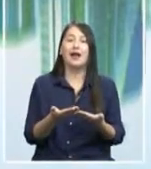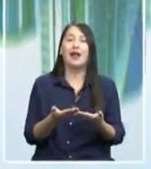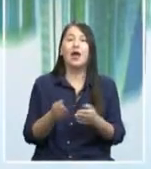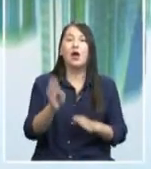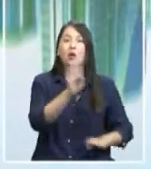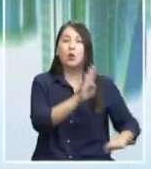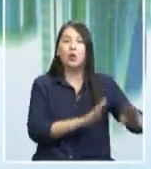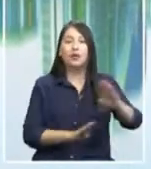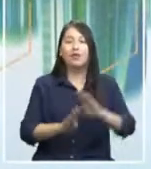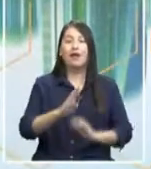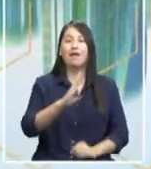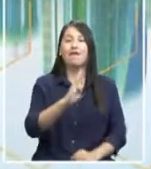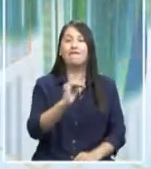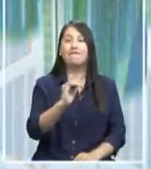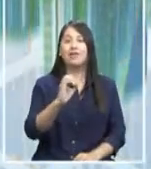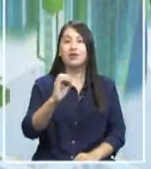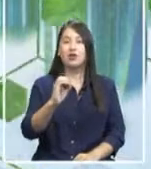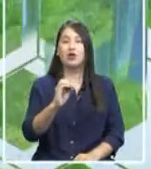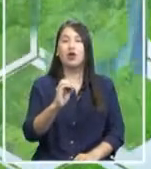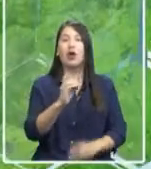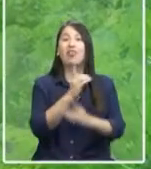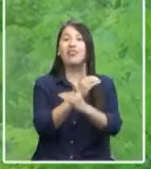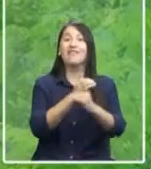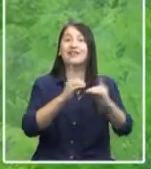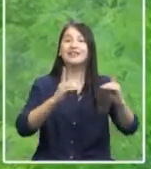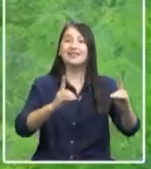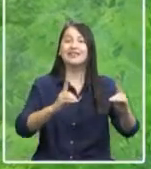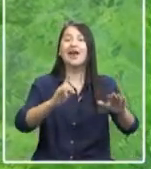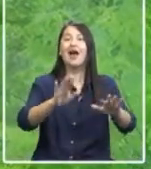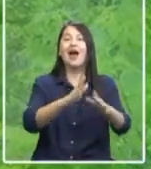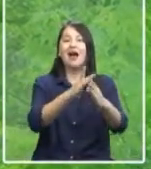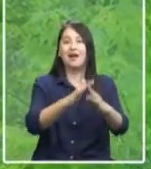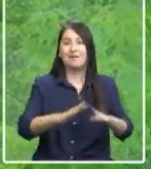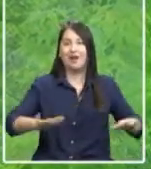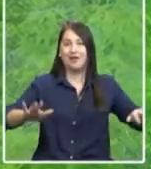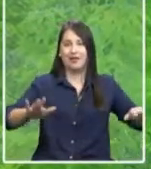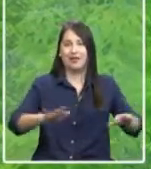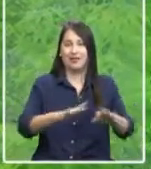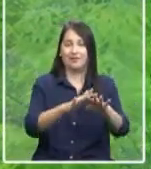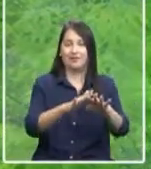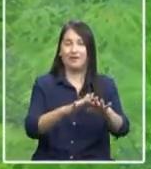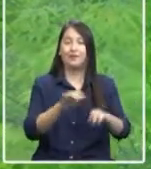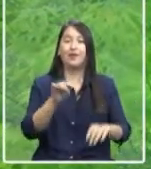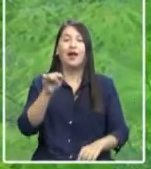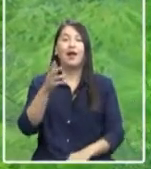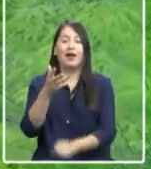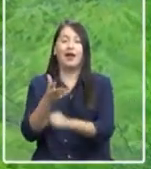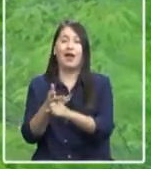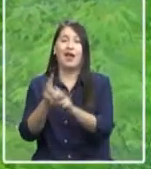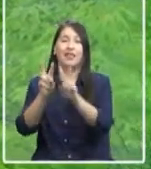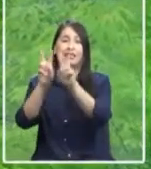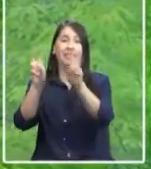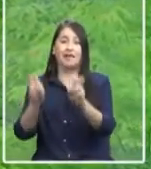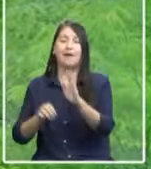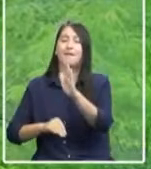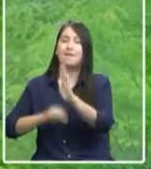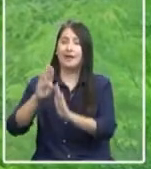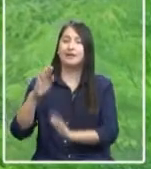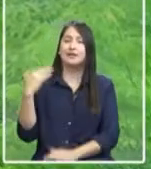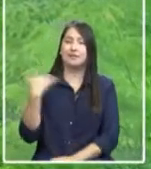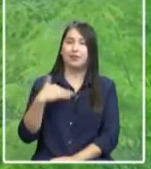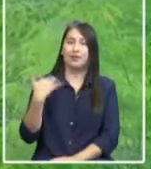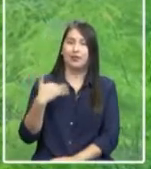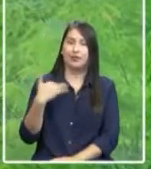deoxygenation is a more difficult issue to resolve because they are caused by greenhouse gas